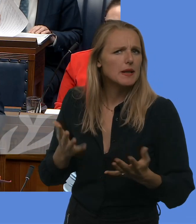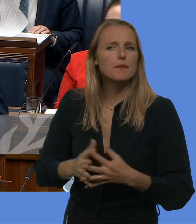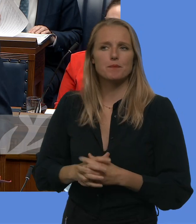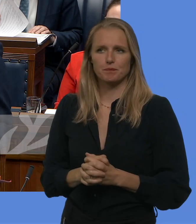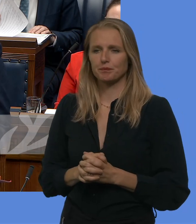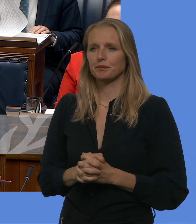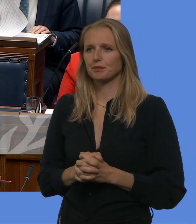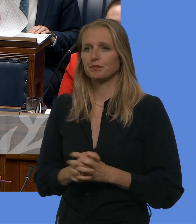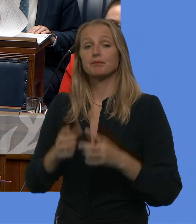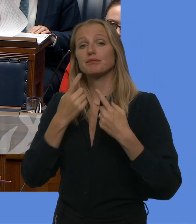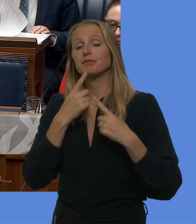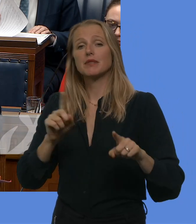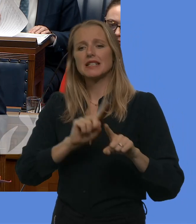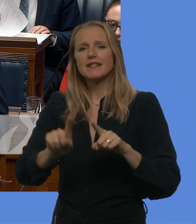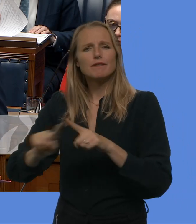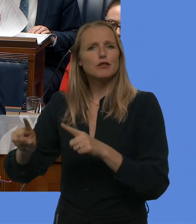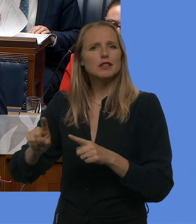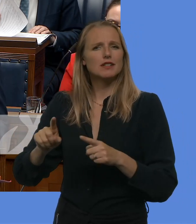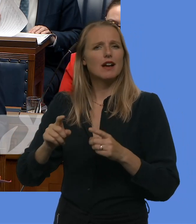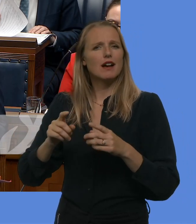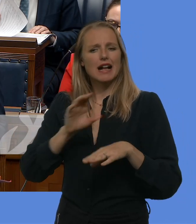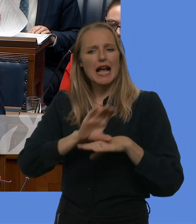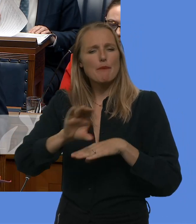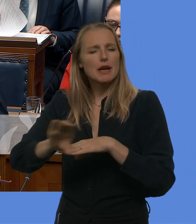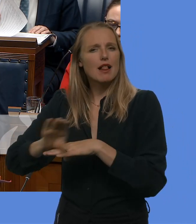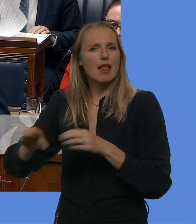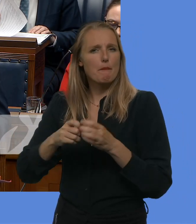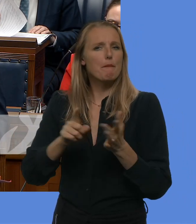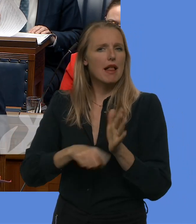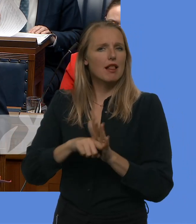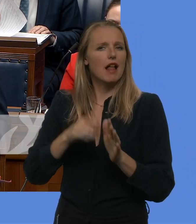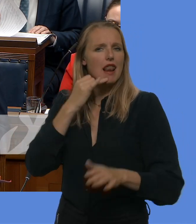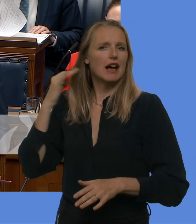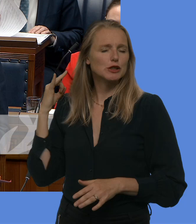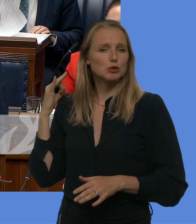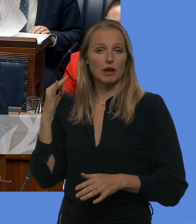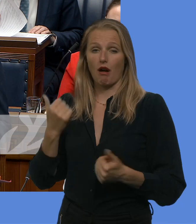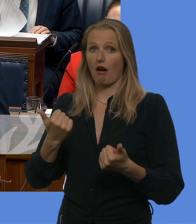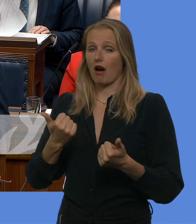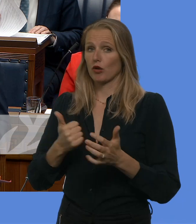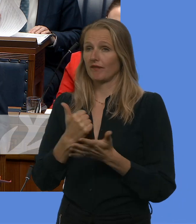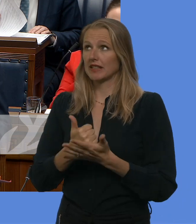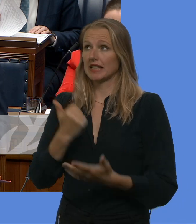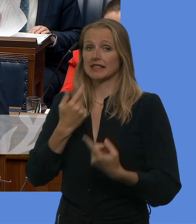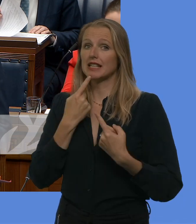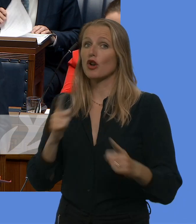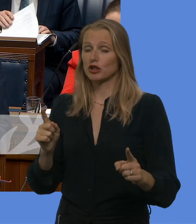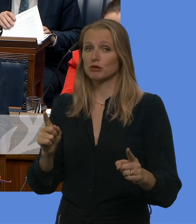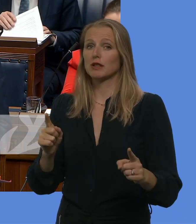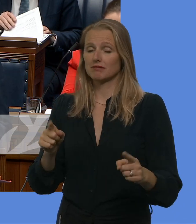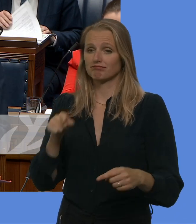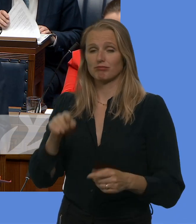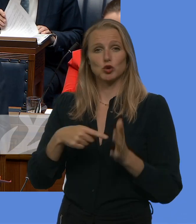announcing the capital bills last week, which again was a positive announcement, a demonstration that this